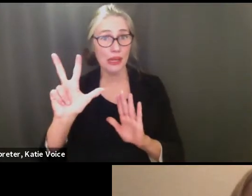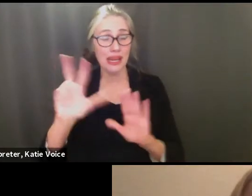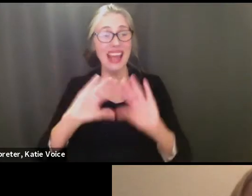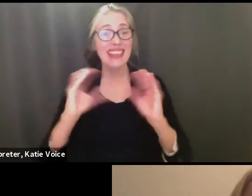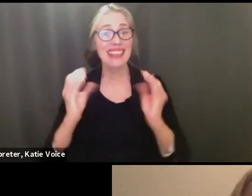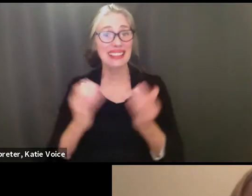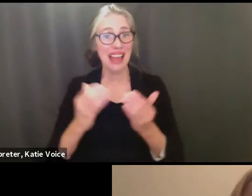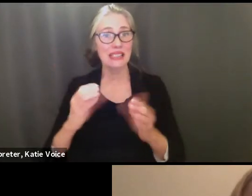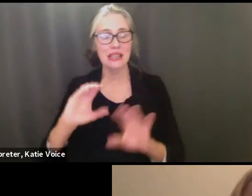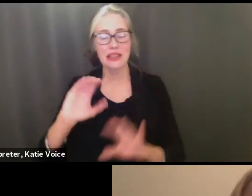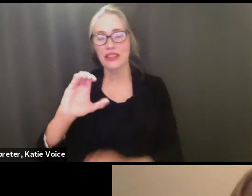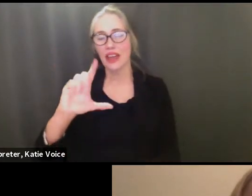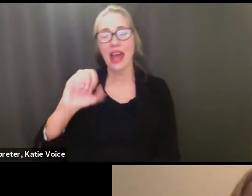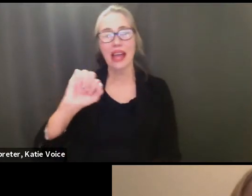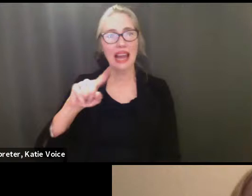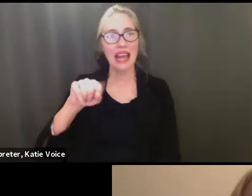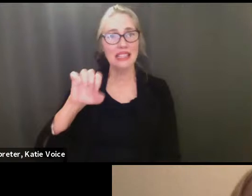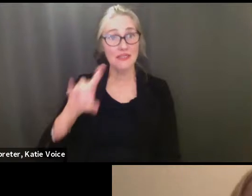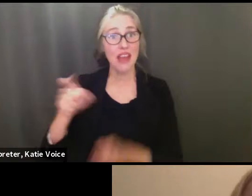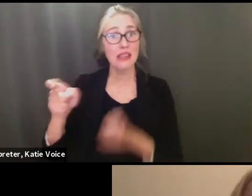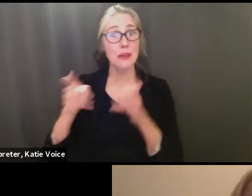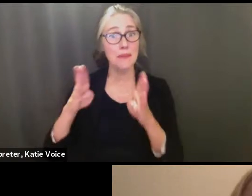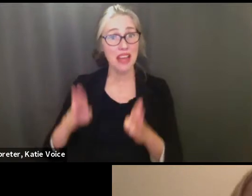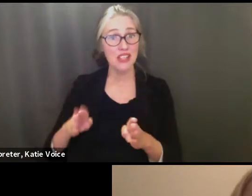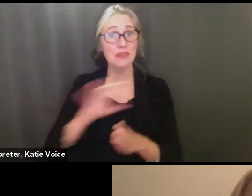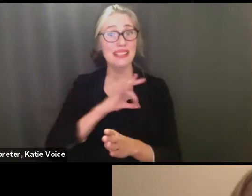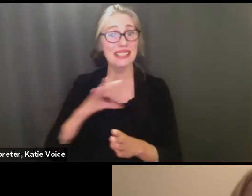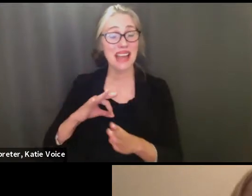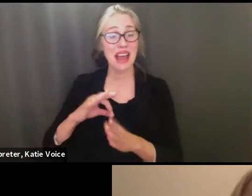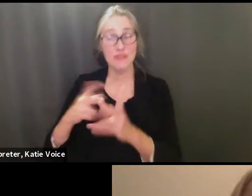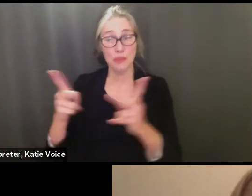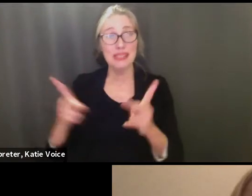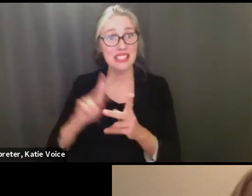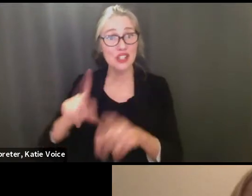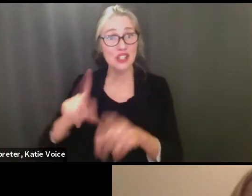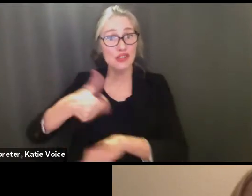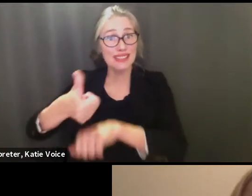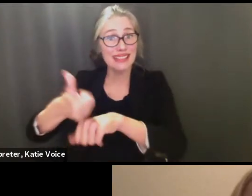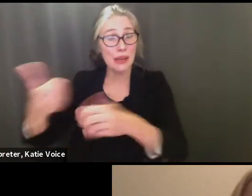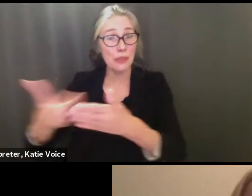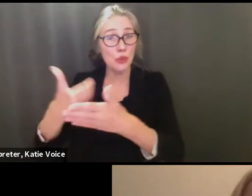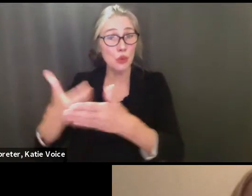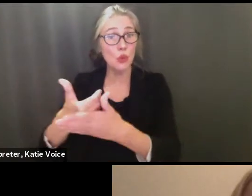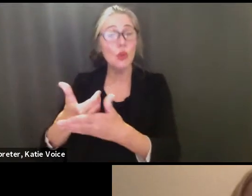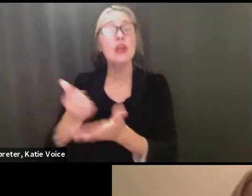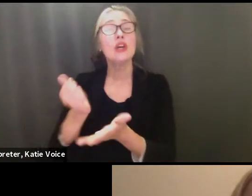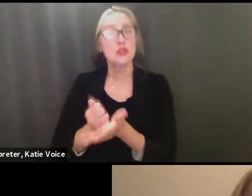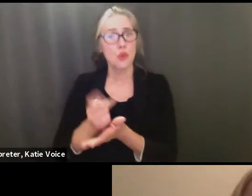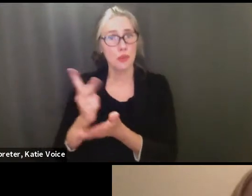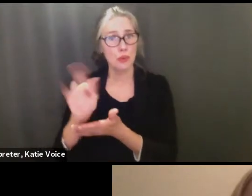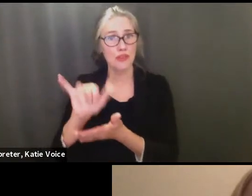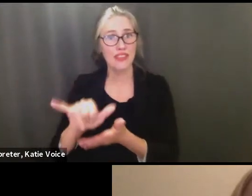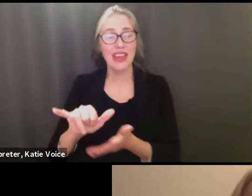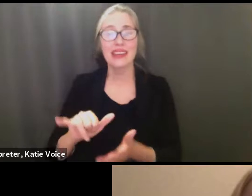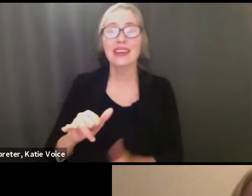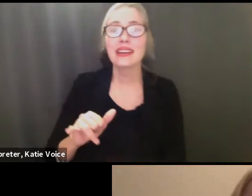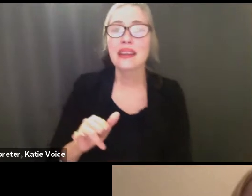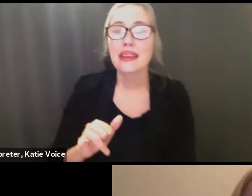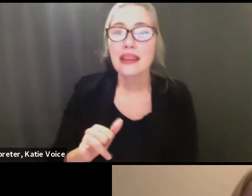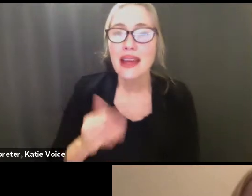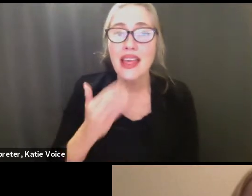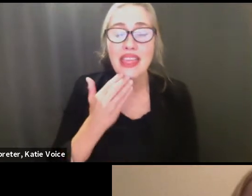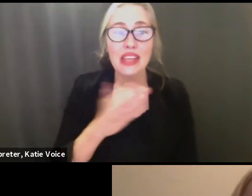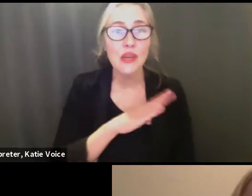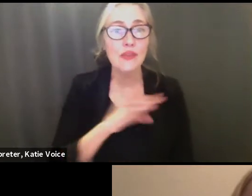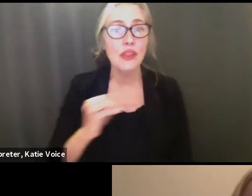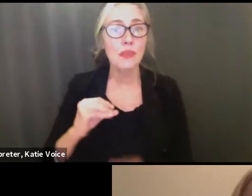job description. I'll turn that over to Dr. Becchio. Thank you very much. Good evening, Board President Ford and board members. I bring